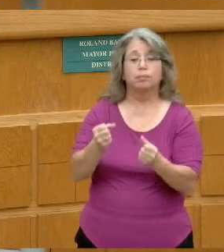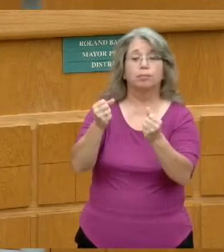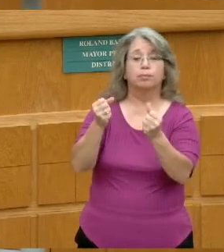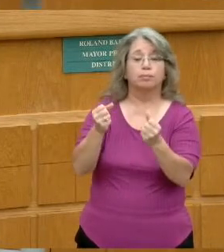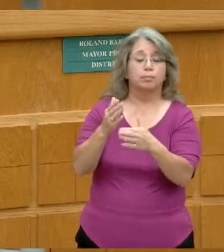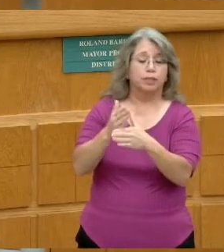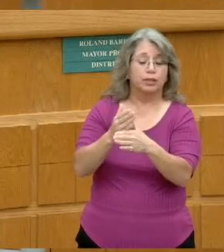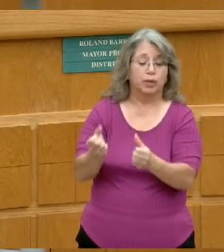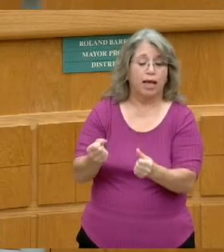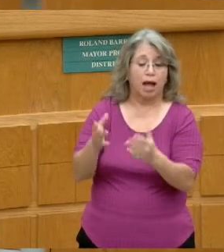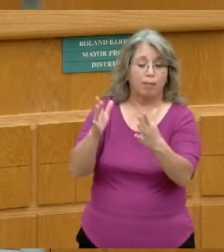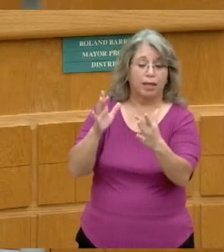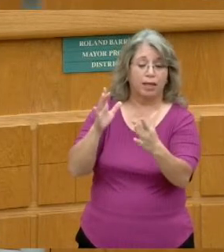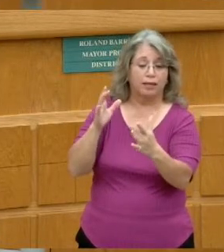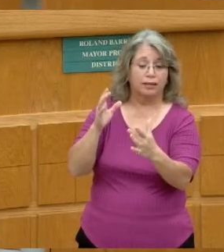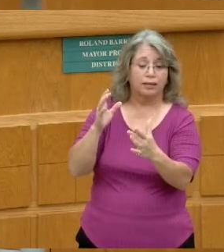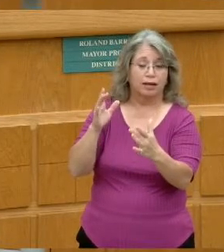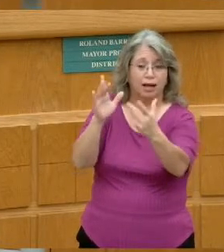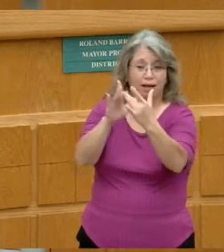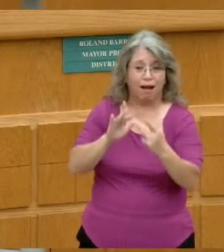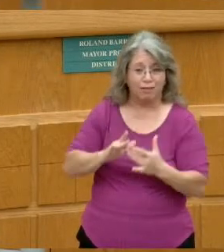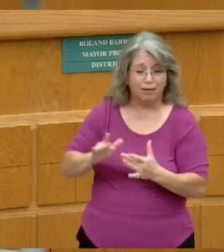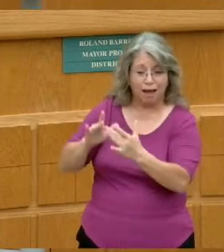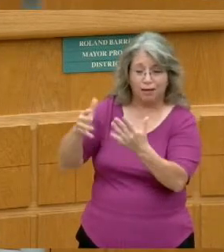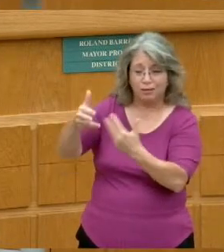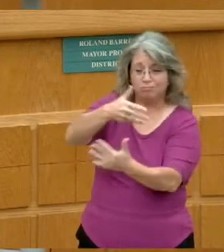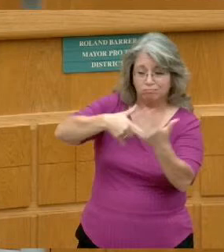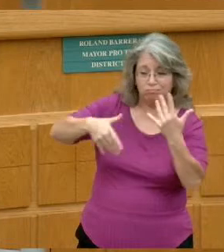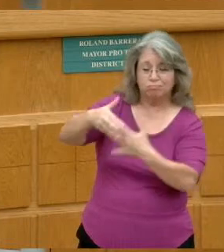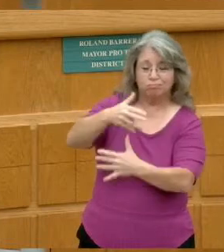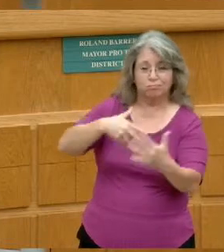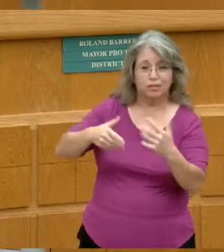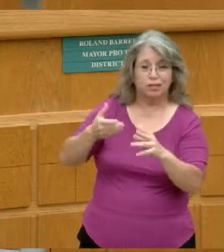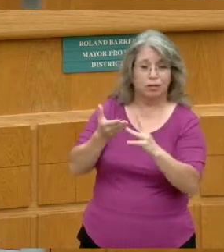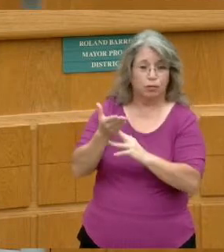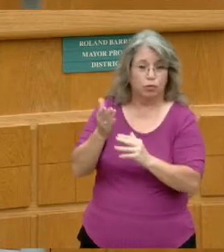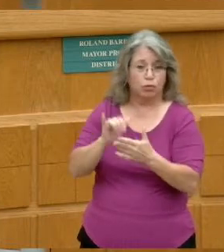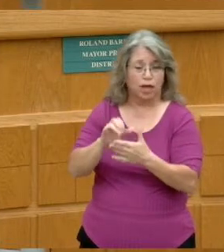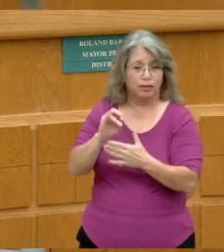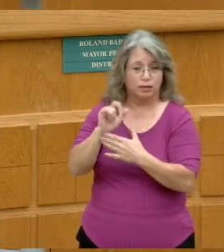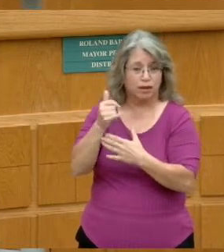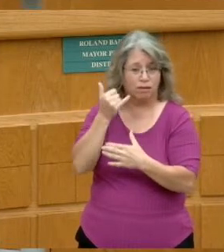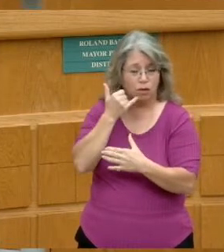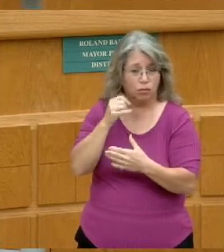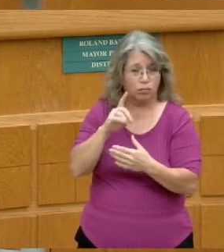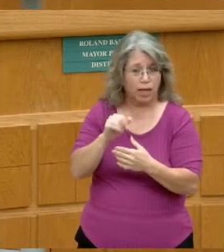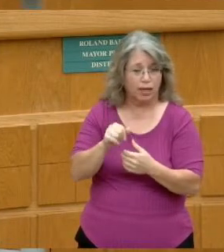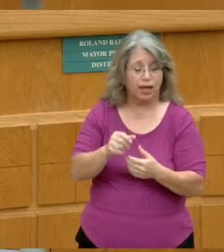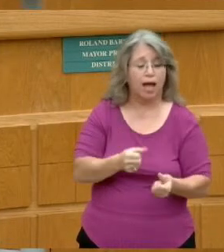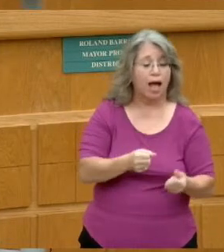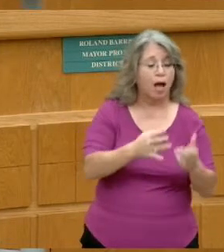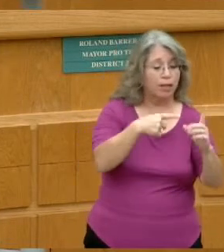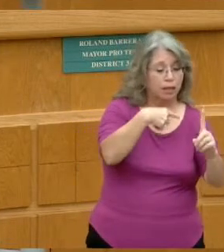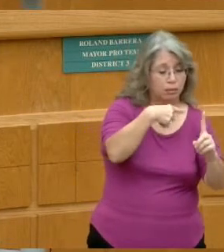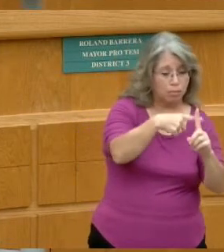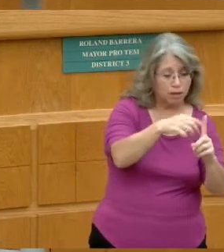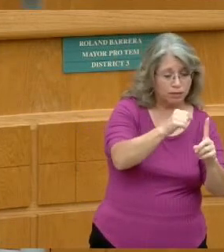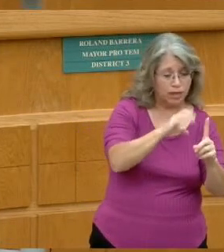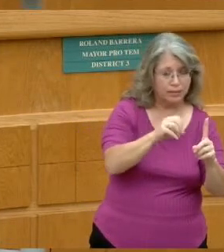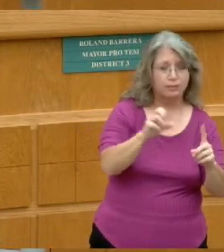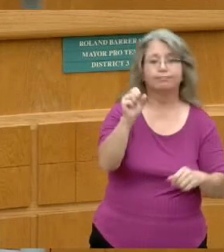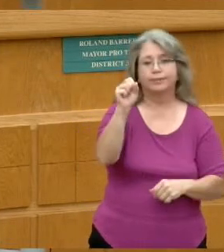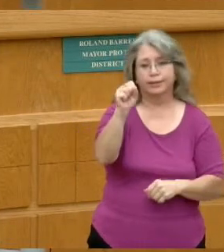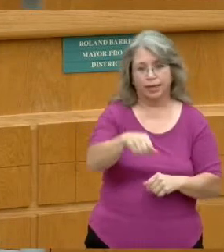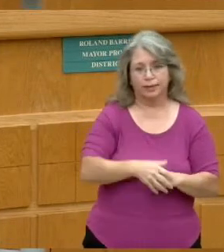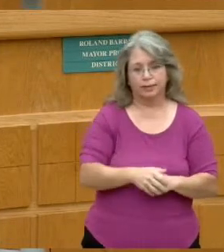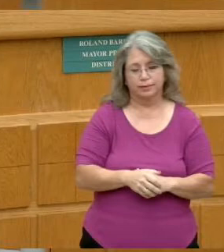of people that are testing positive? Yes. How much of a relationship is there between testing and the number of people